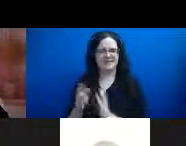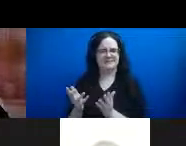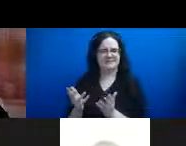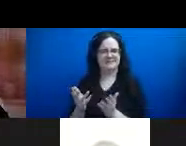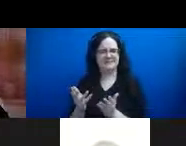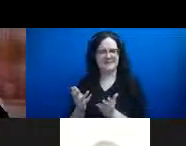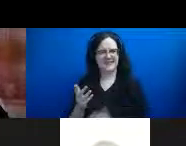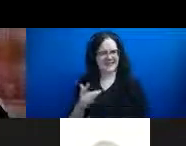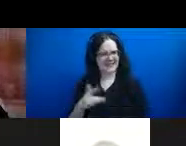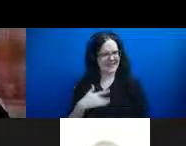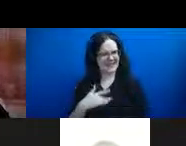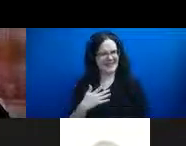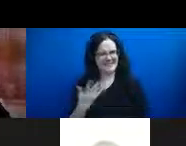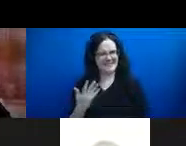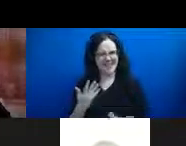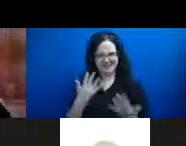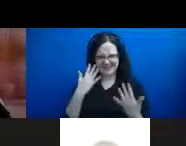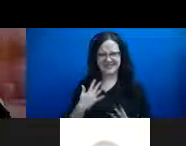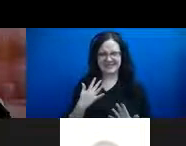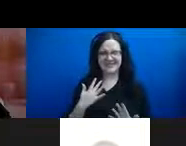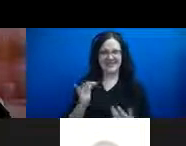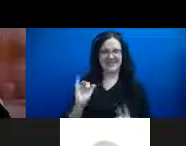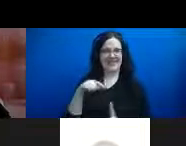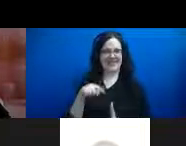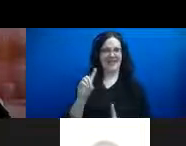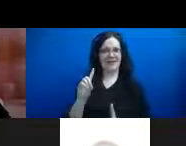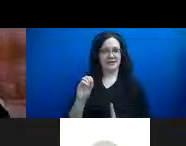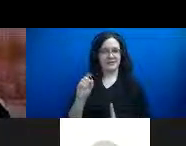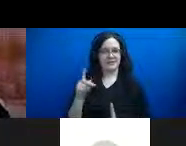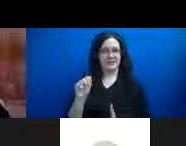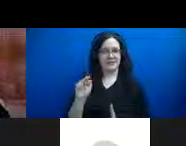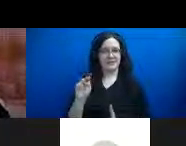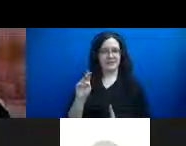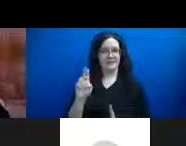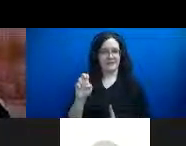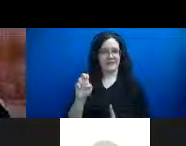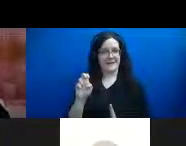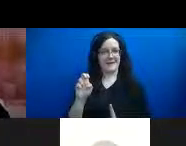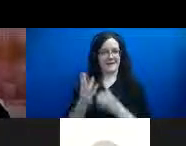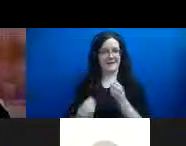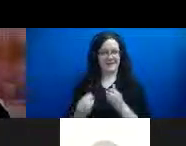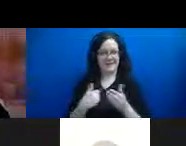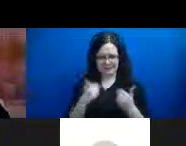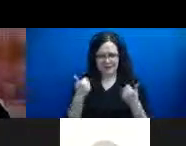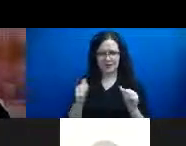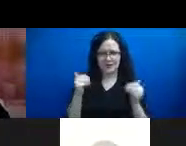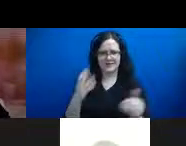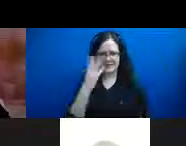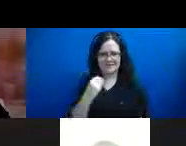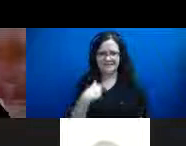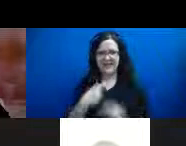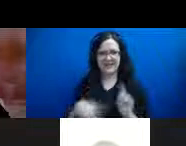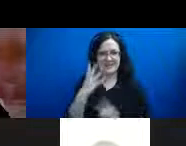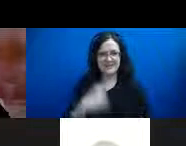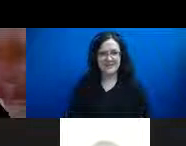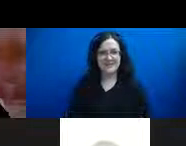I felt down, and it was a dopaminergic deficit. And so I tried to sleep and I couldn't sleep. And it wasn't even that